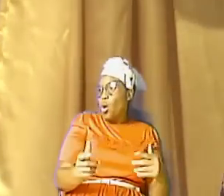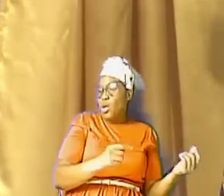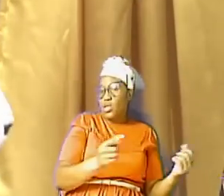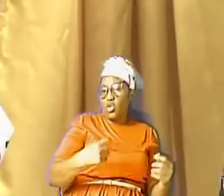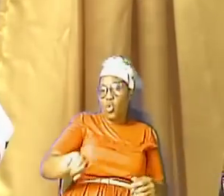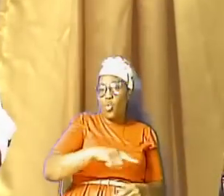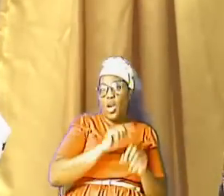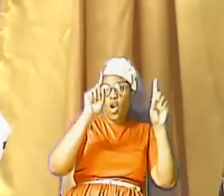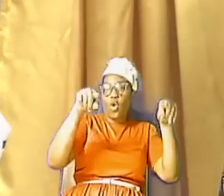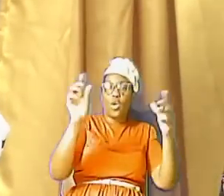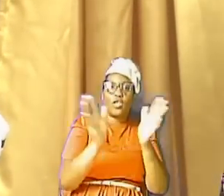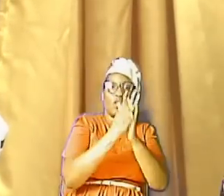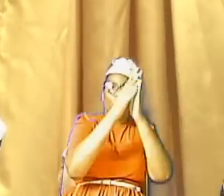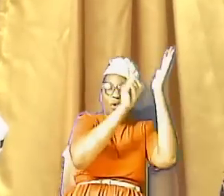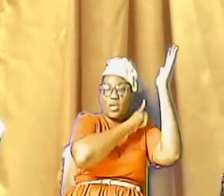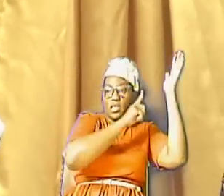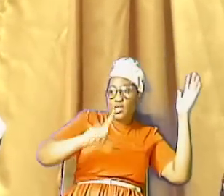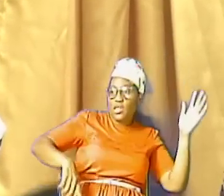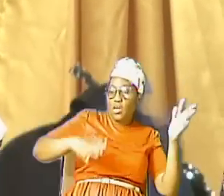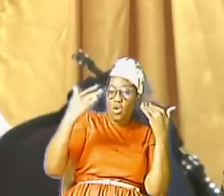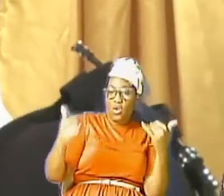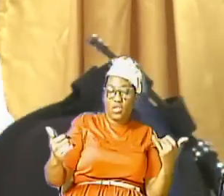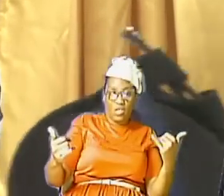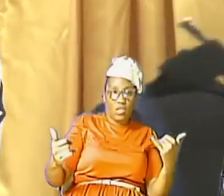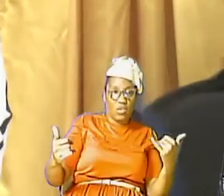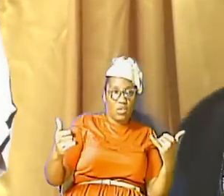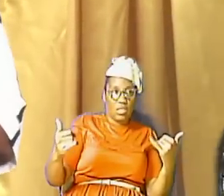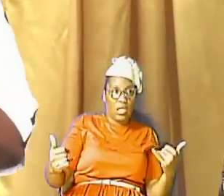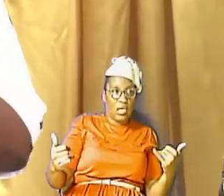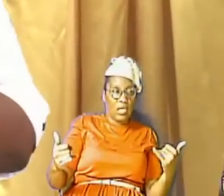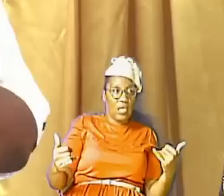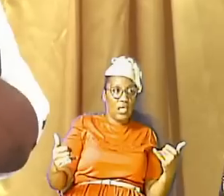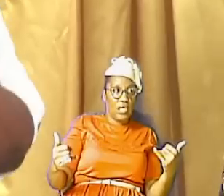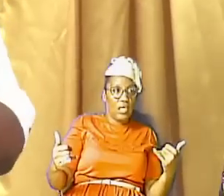Lord today. She's going to read 150 one more time.